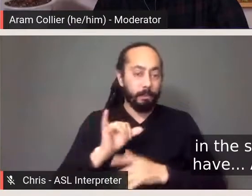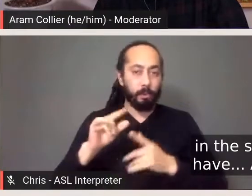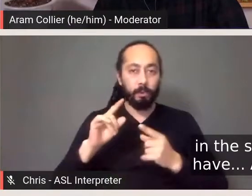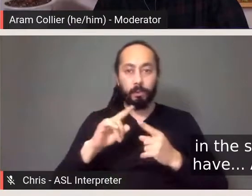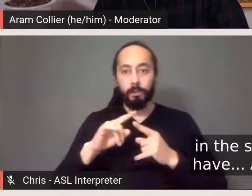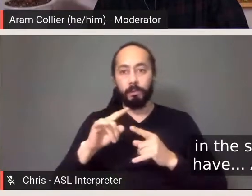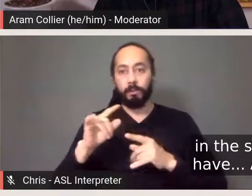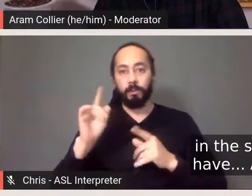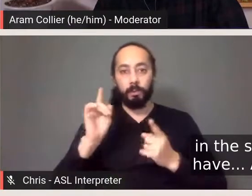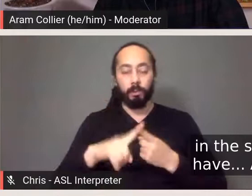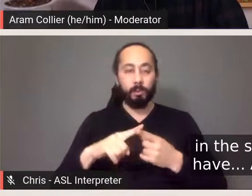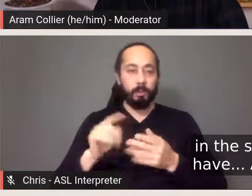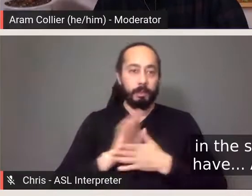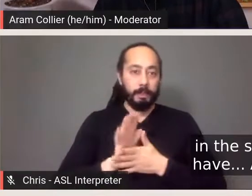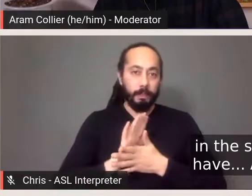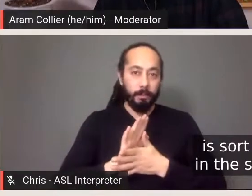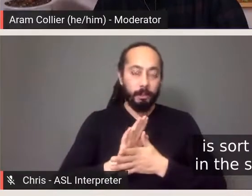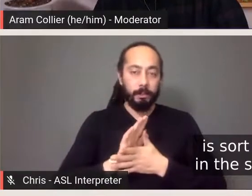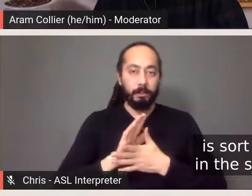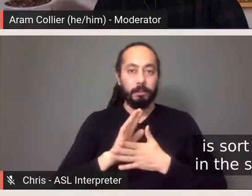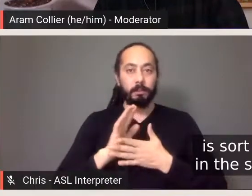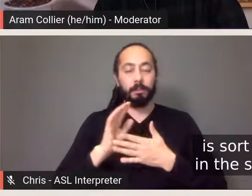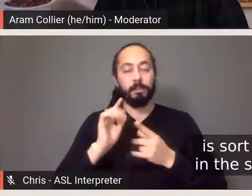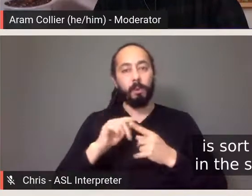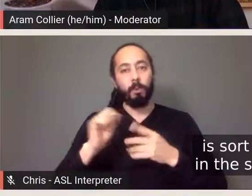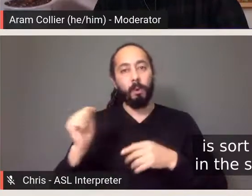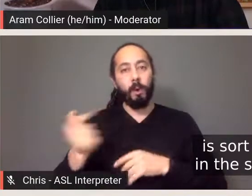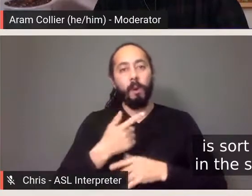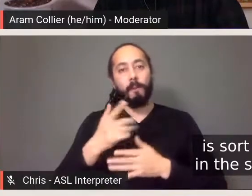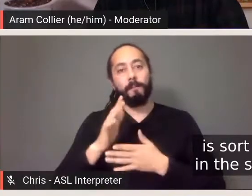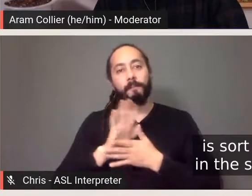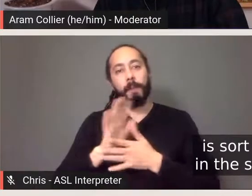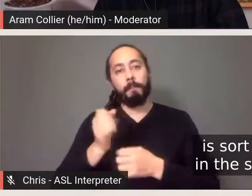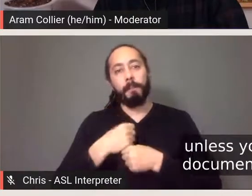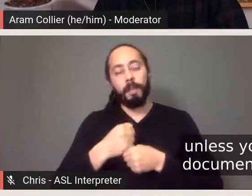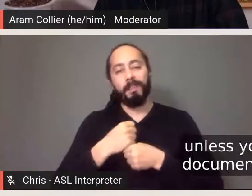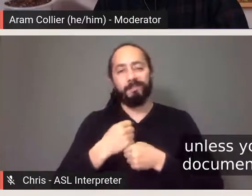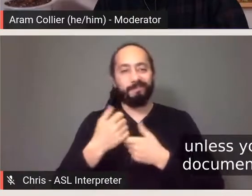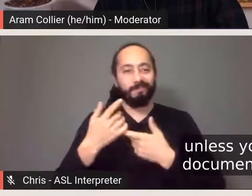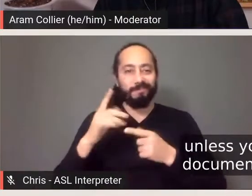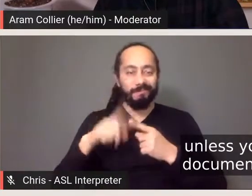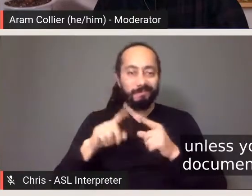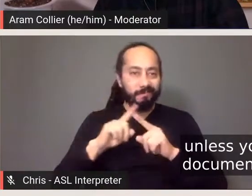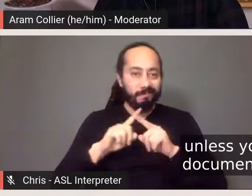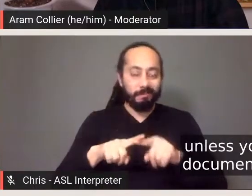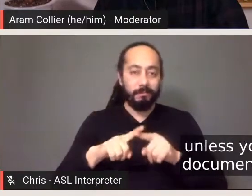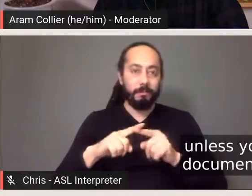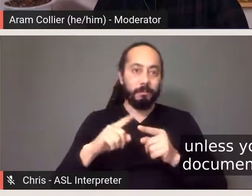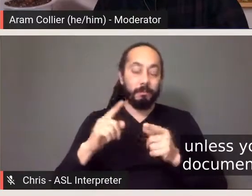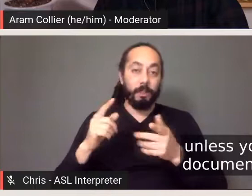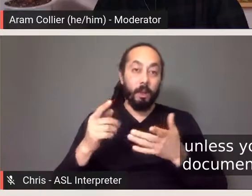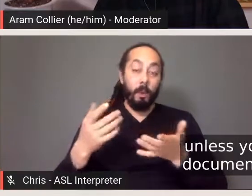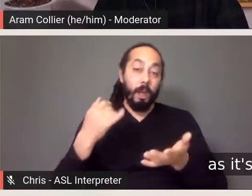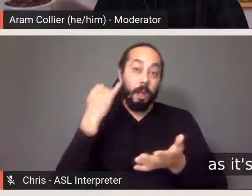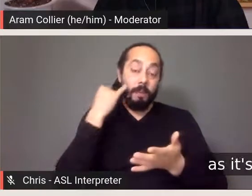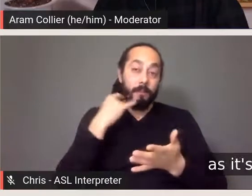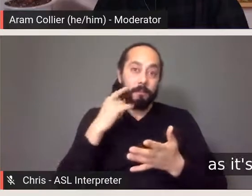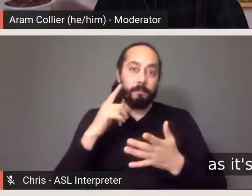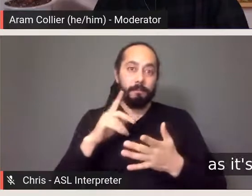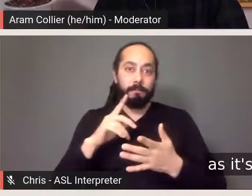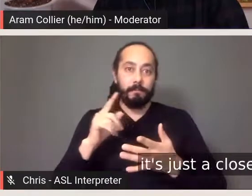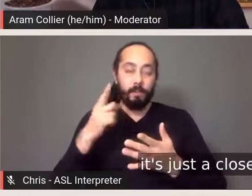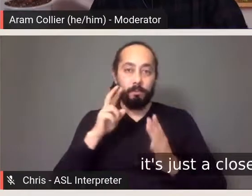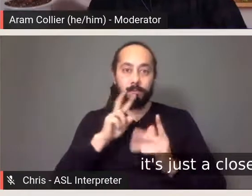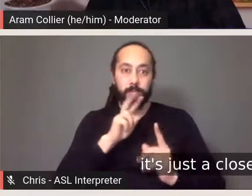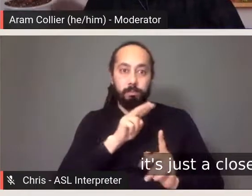have all filmmaking is sort of unreliable in the sense that it's, unless you're physically documenting something as it's